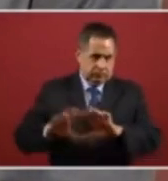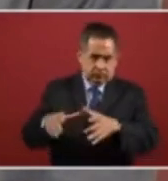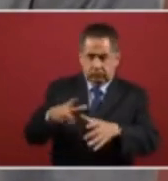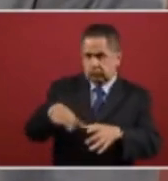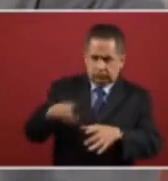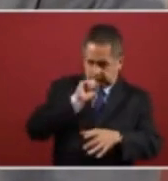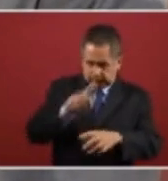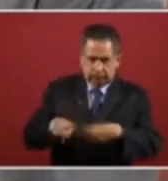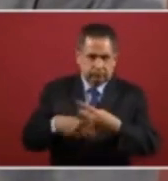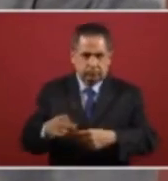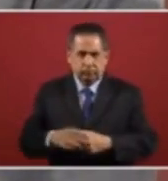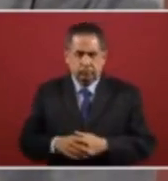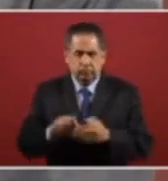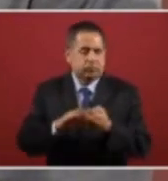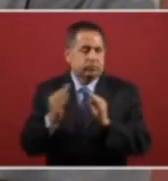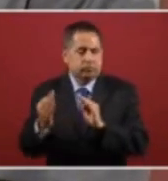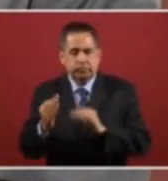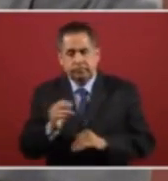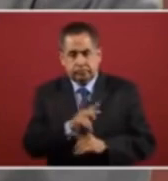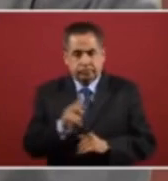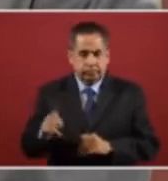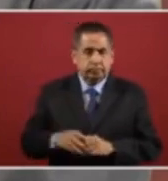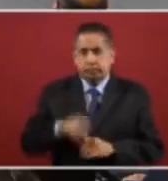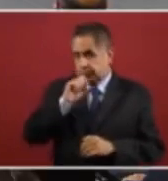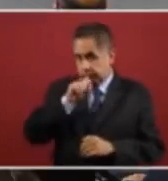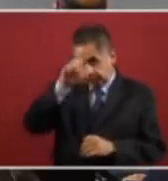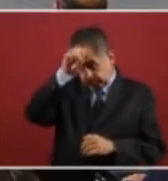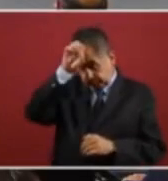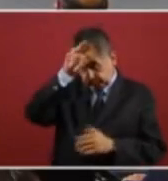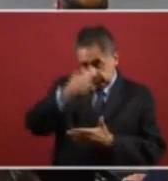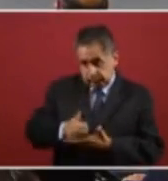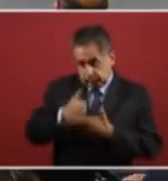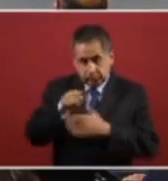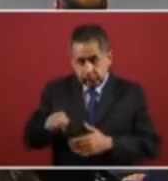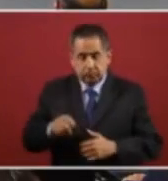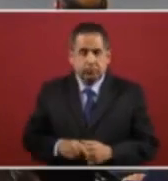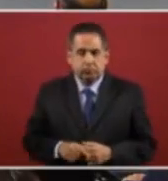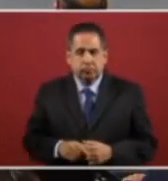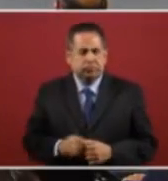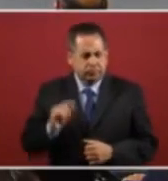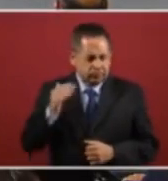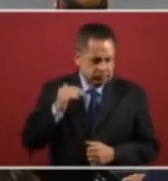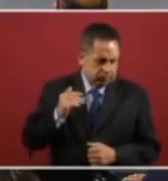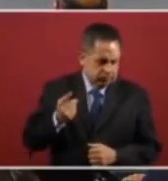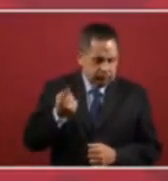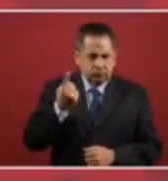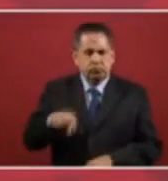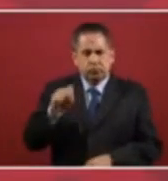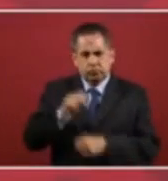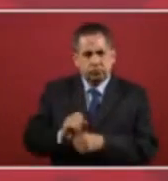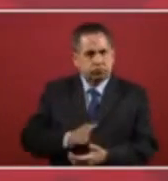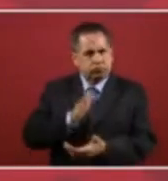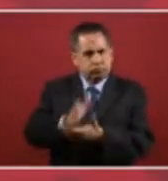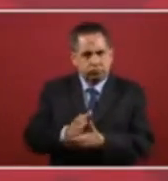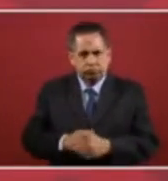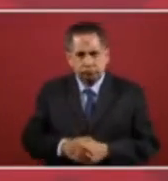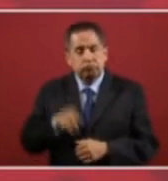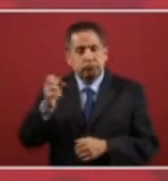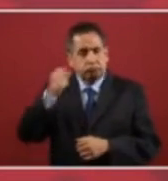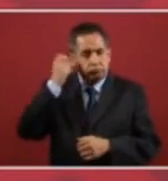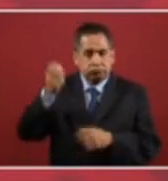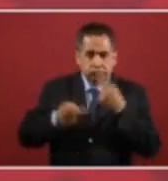is a municipality that is nearby or that is neighbor. It's also a mining area. I went last